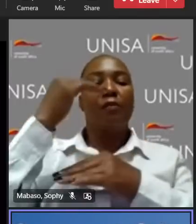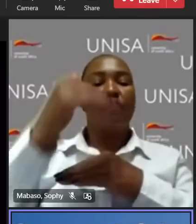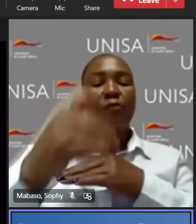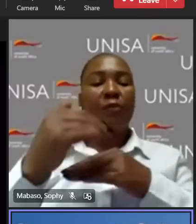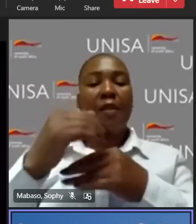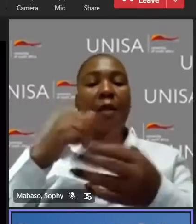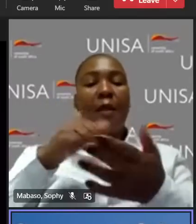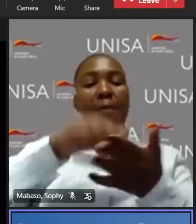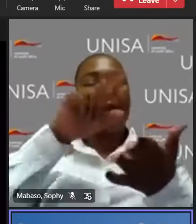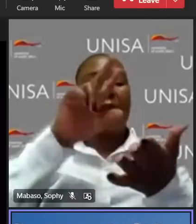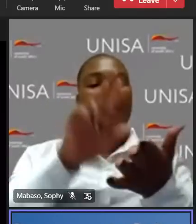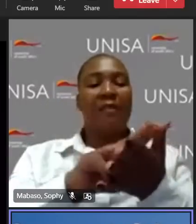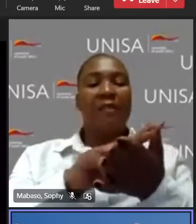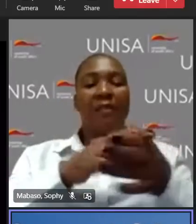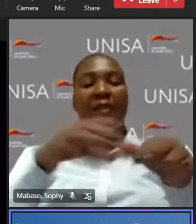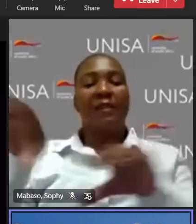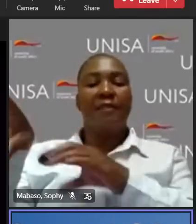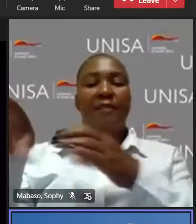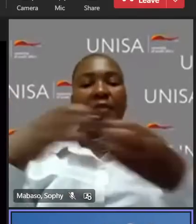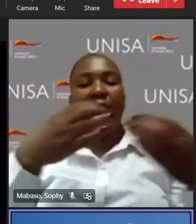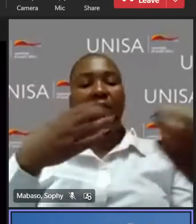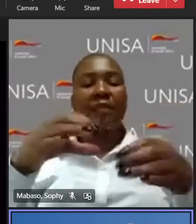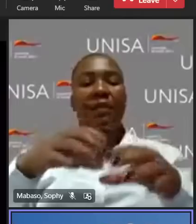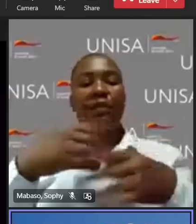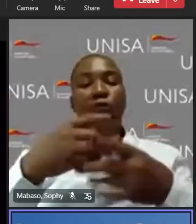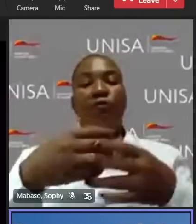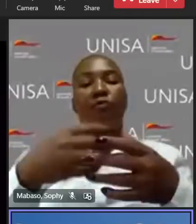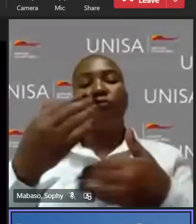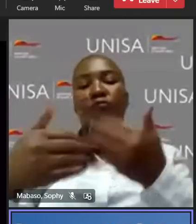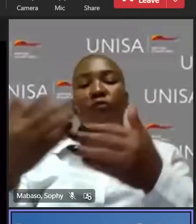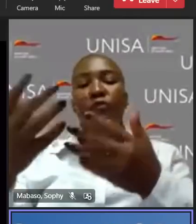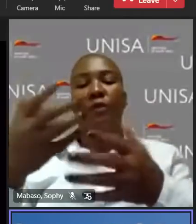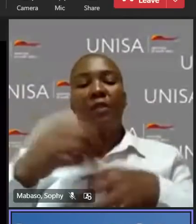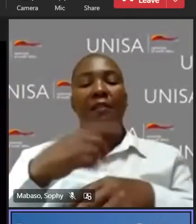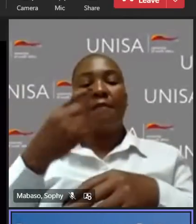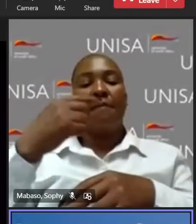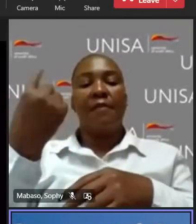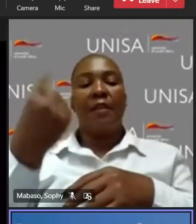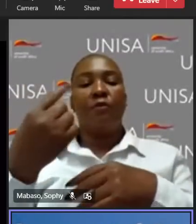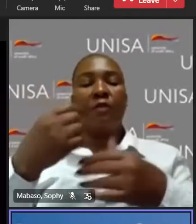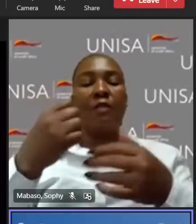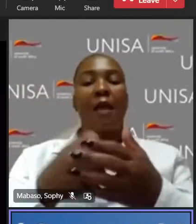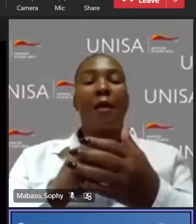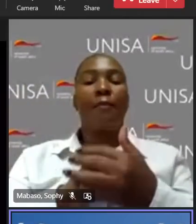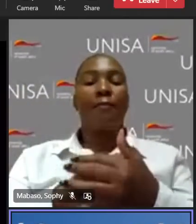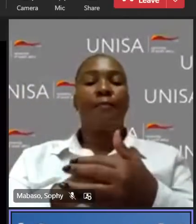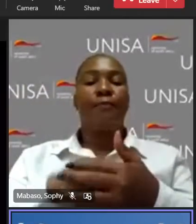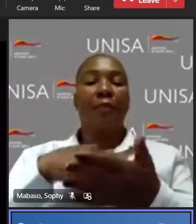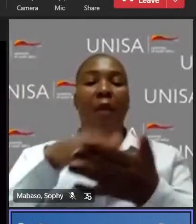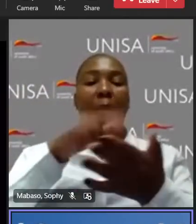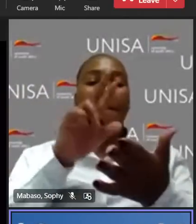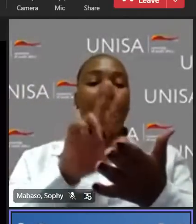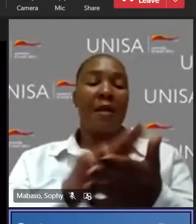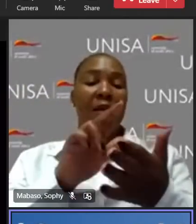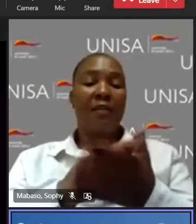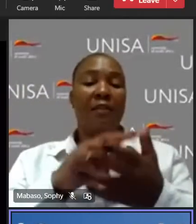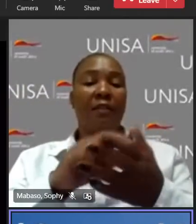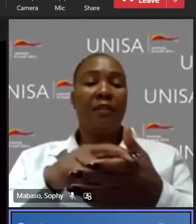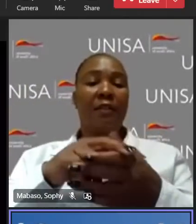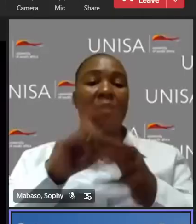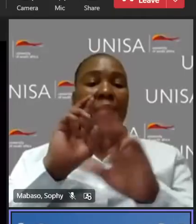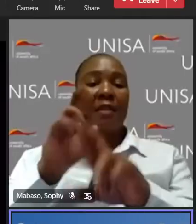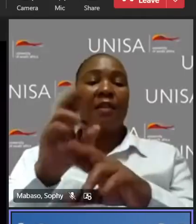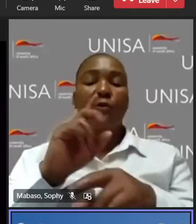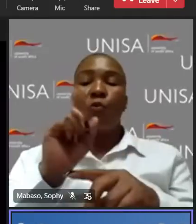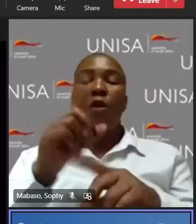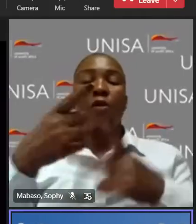so on. The first one, it would be on the application outcomes. What we do,